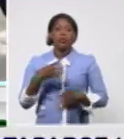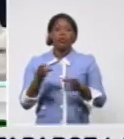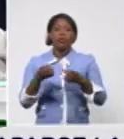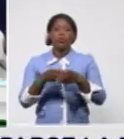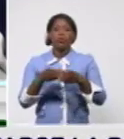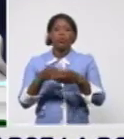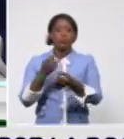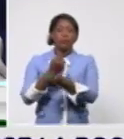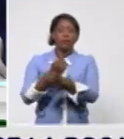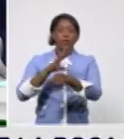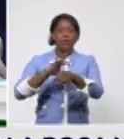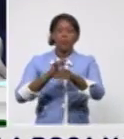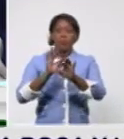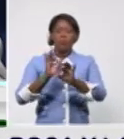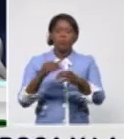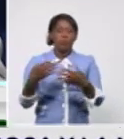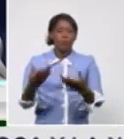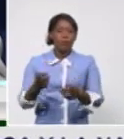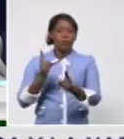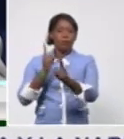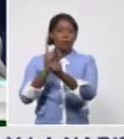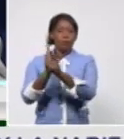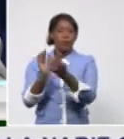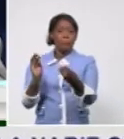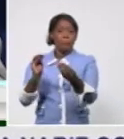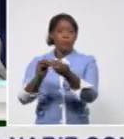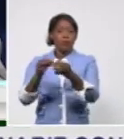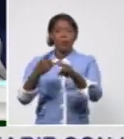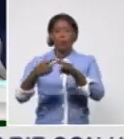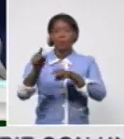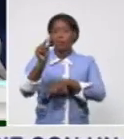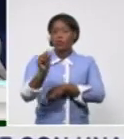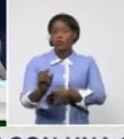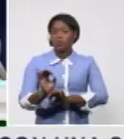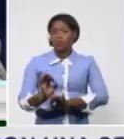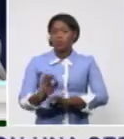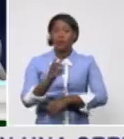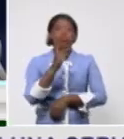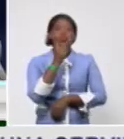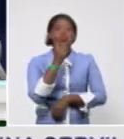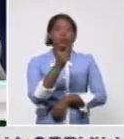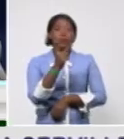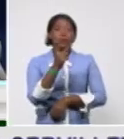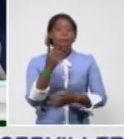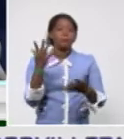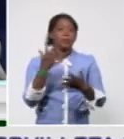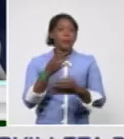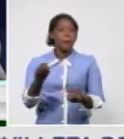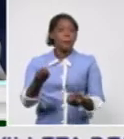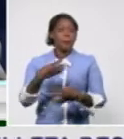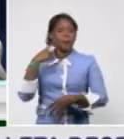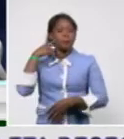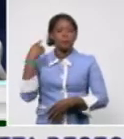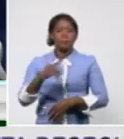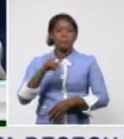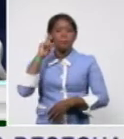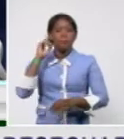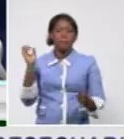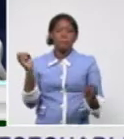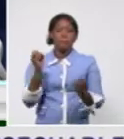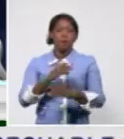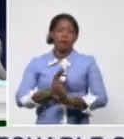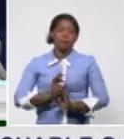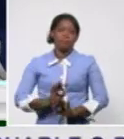the source of infection linked to 2 is yet to be determined. This means that the source of infection